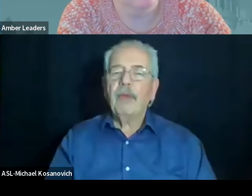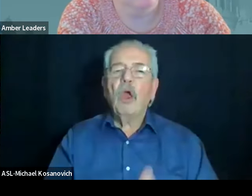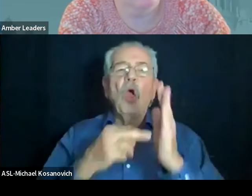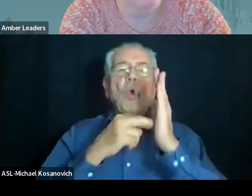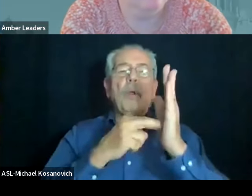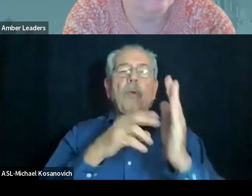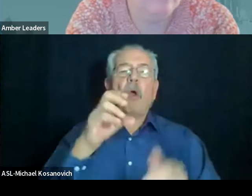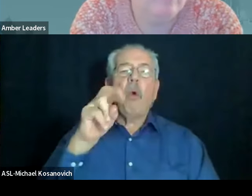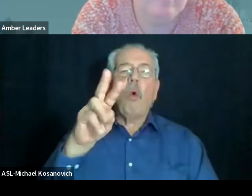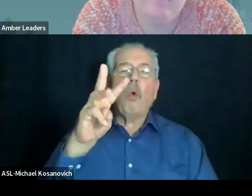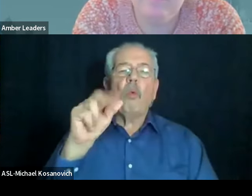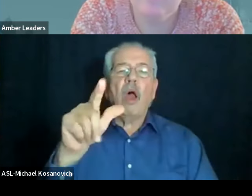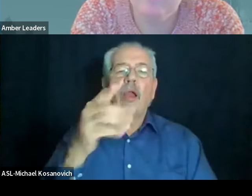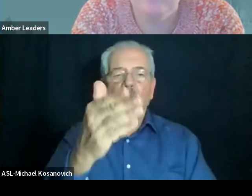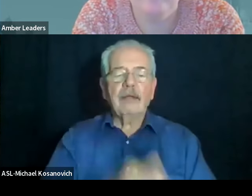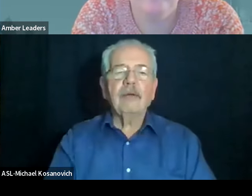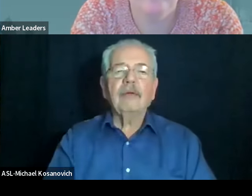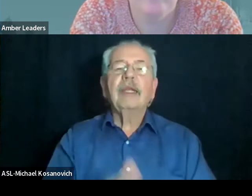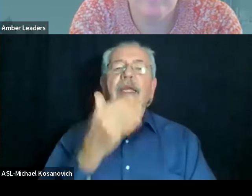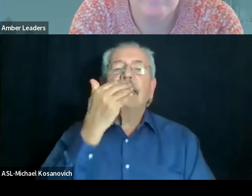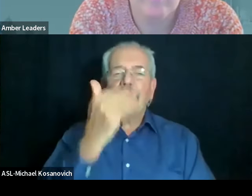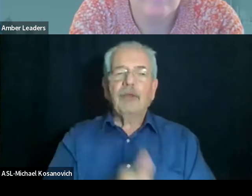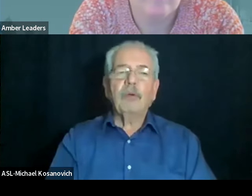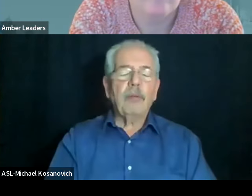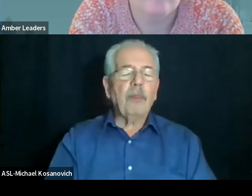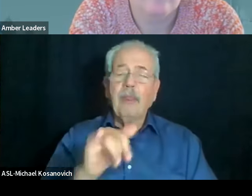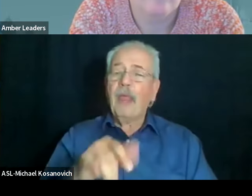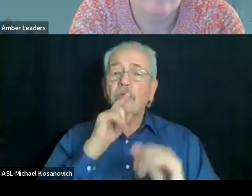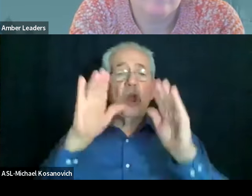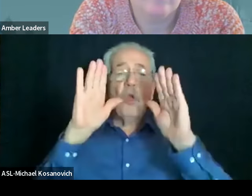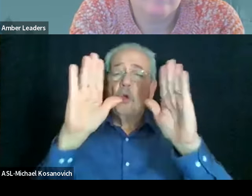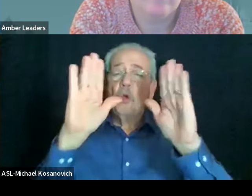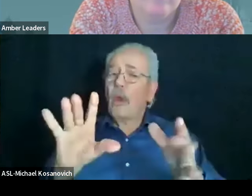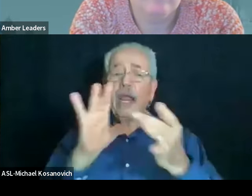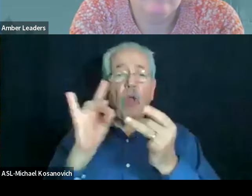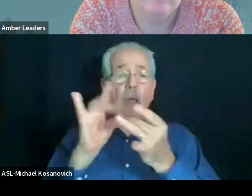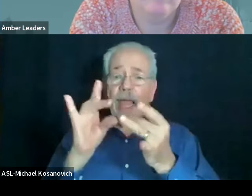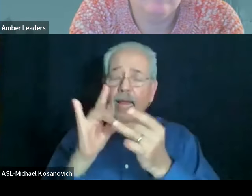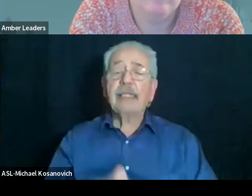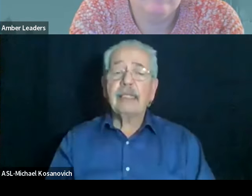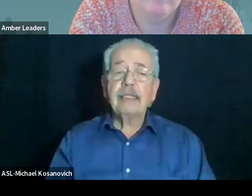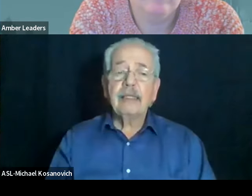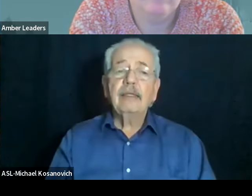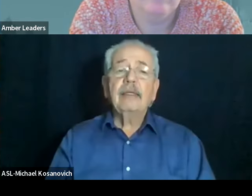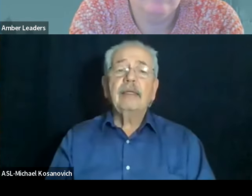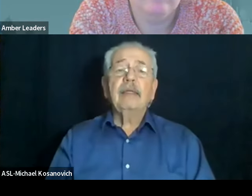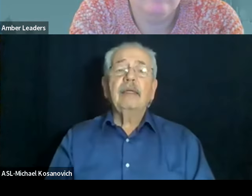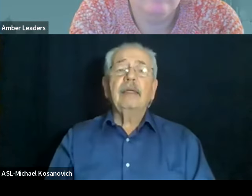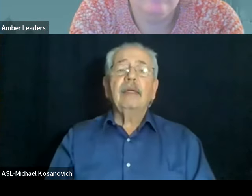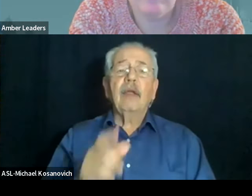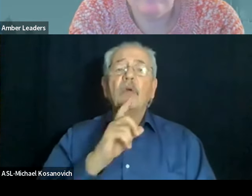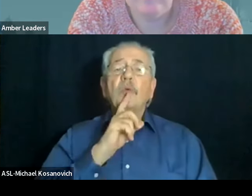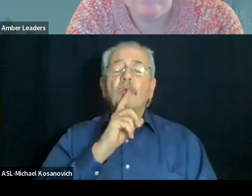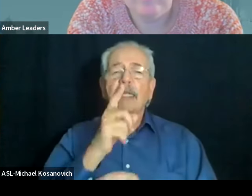Orwell. Yes, thank you. These are great comments. I remember really